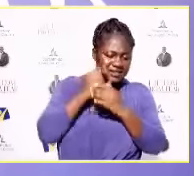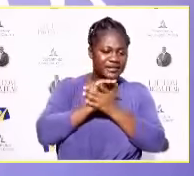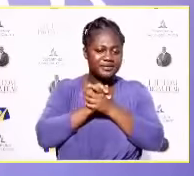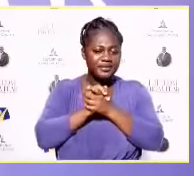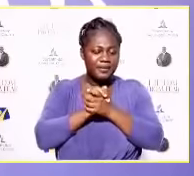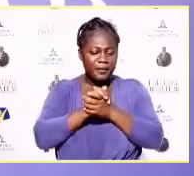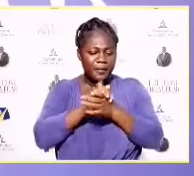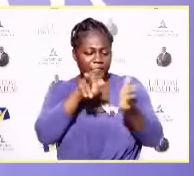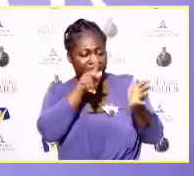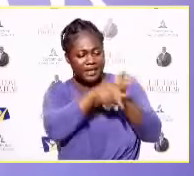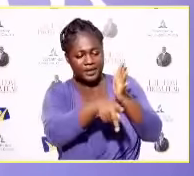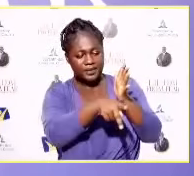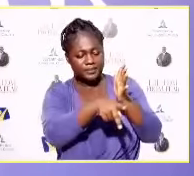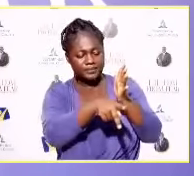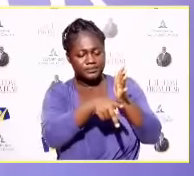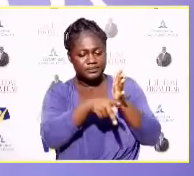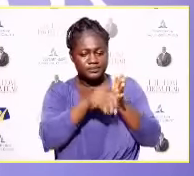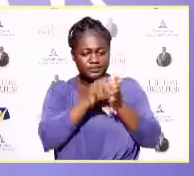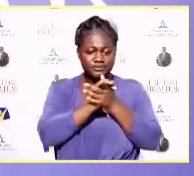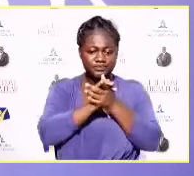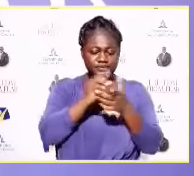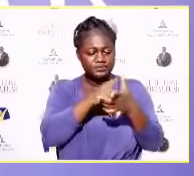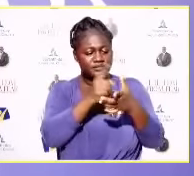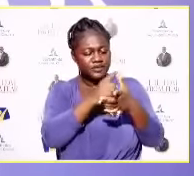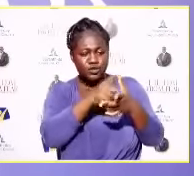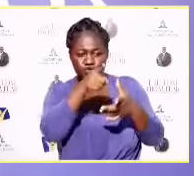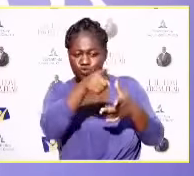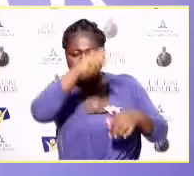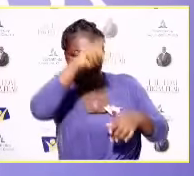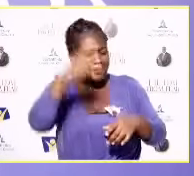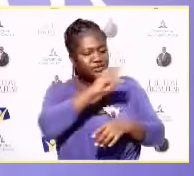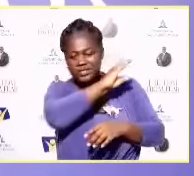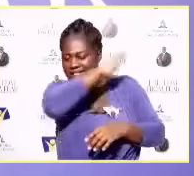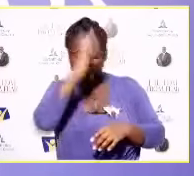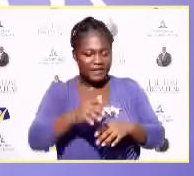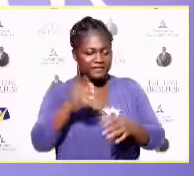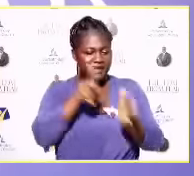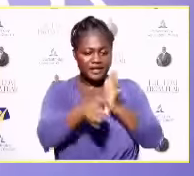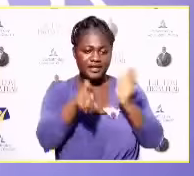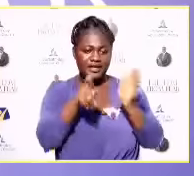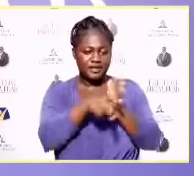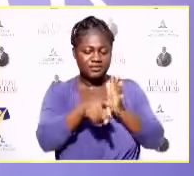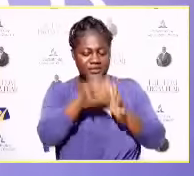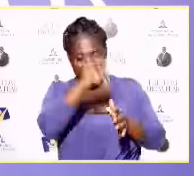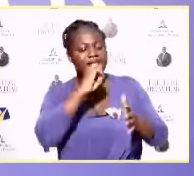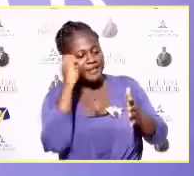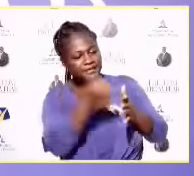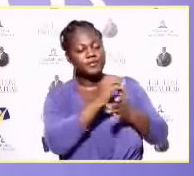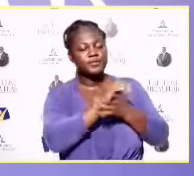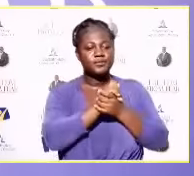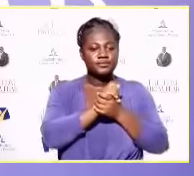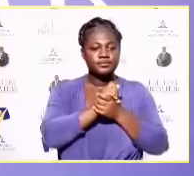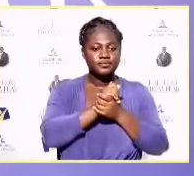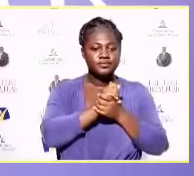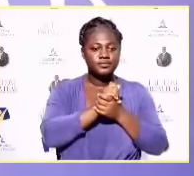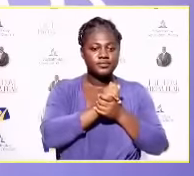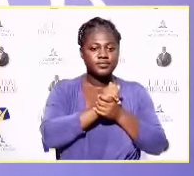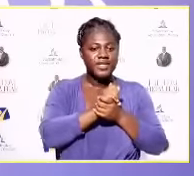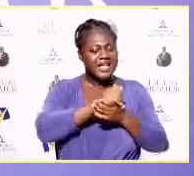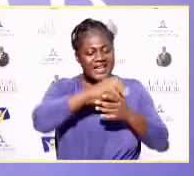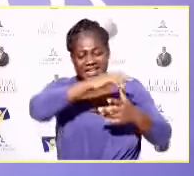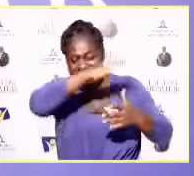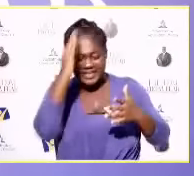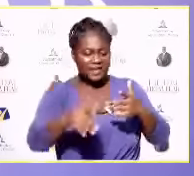Murder. Thou shalt not kill. Bible said, that's evil. Thou shalt not commit adultery.